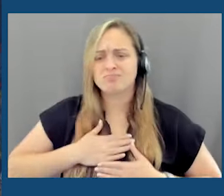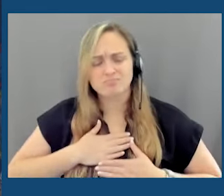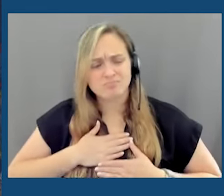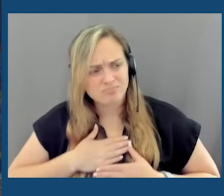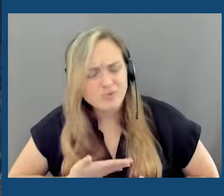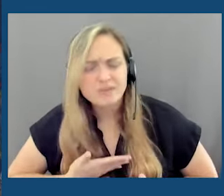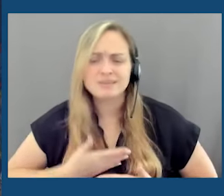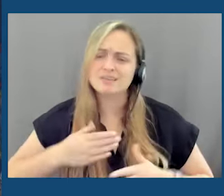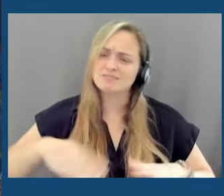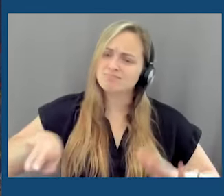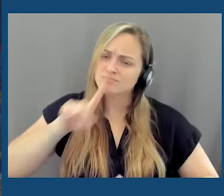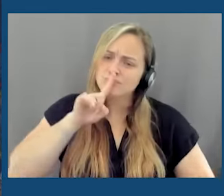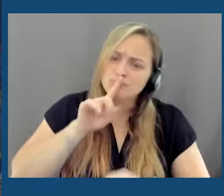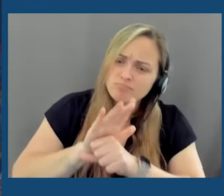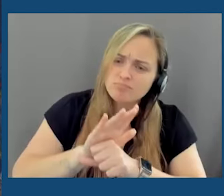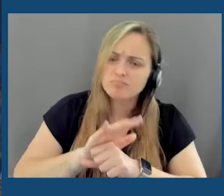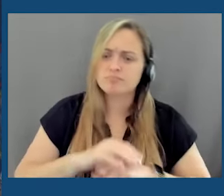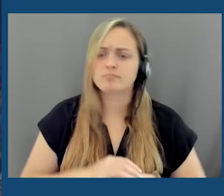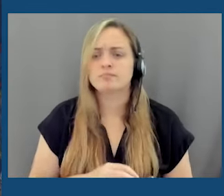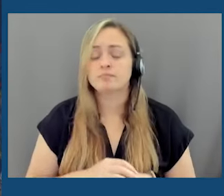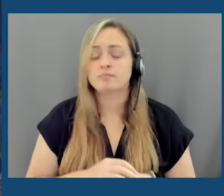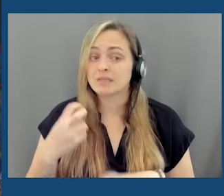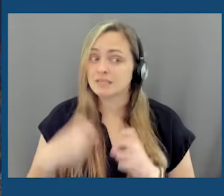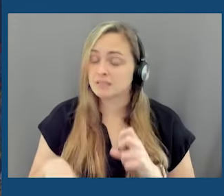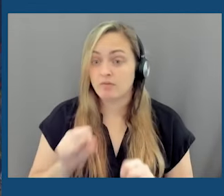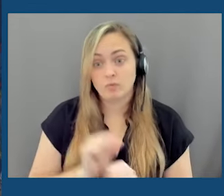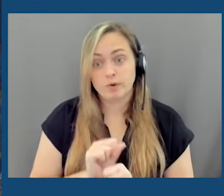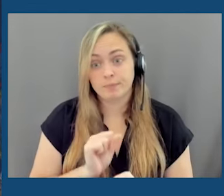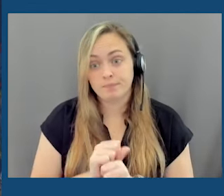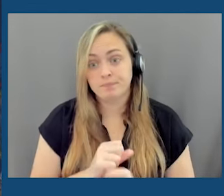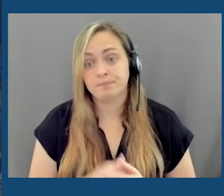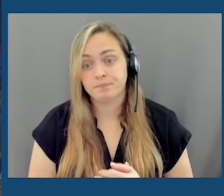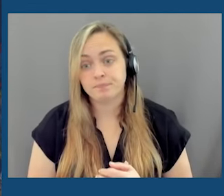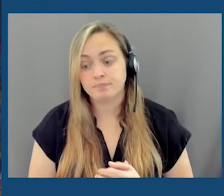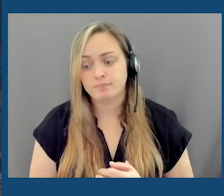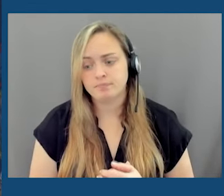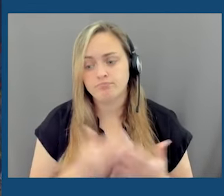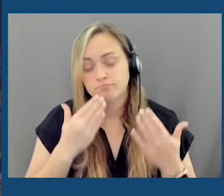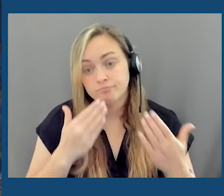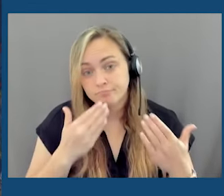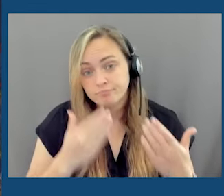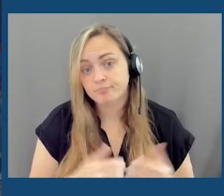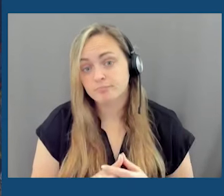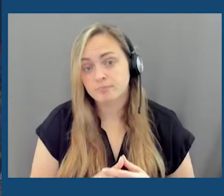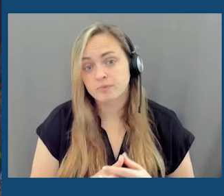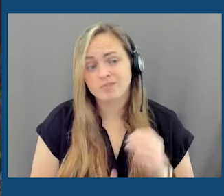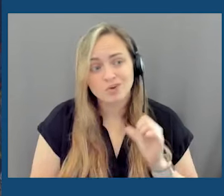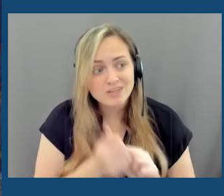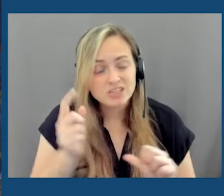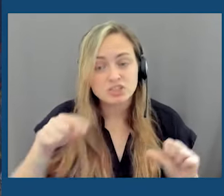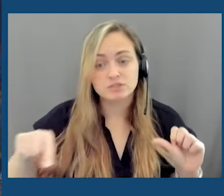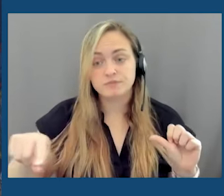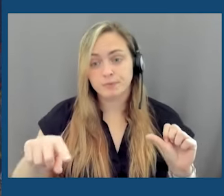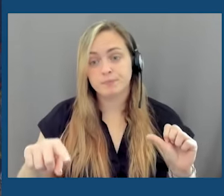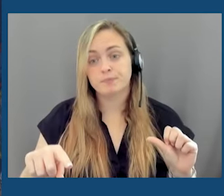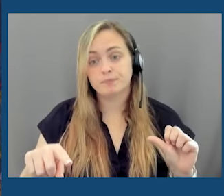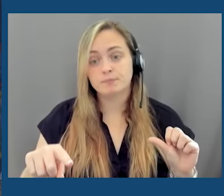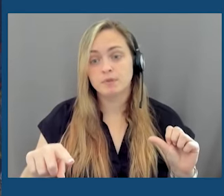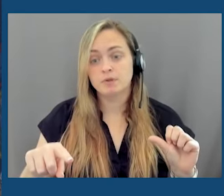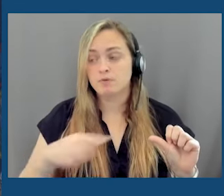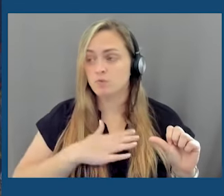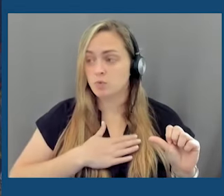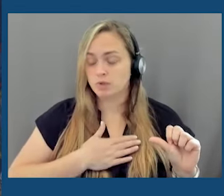dedication. It is difficult work, and we're all grateful for each and every one of them for putting